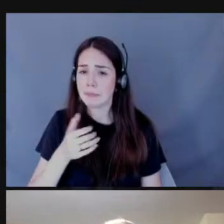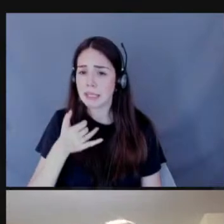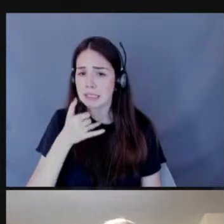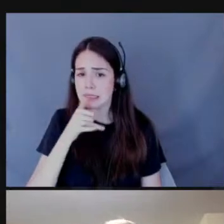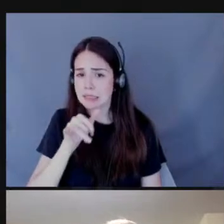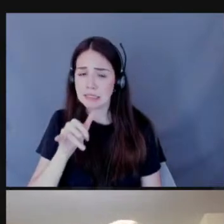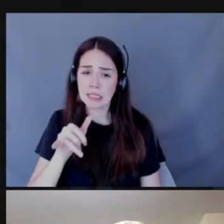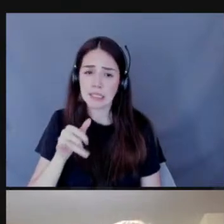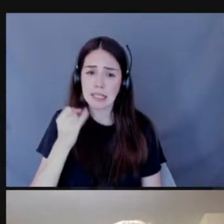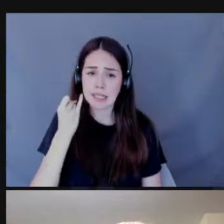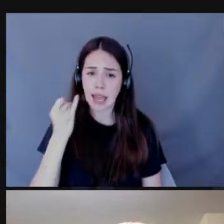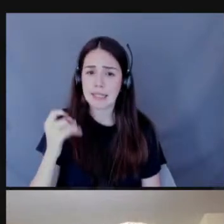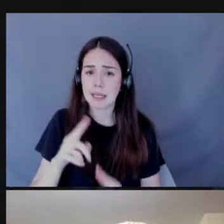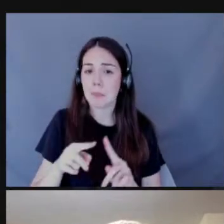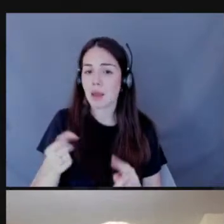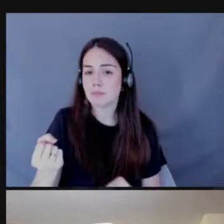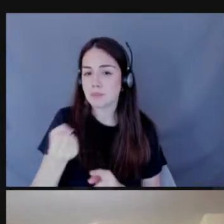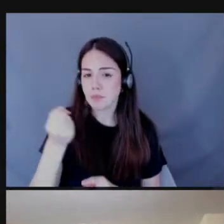But hold that thought.